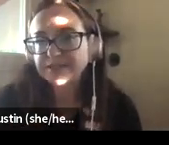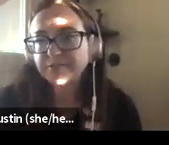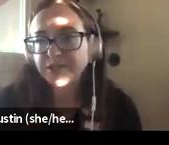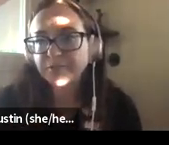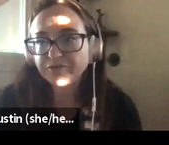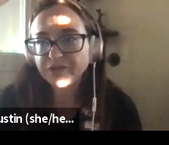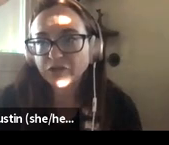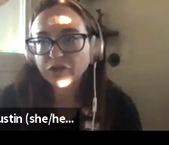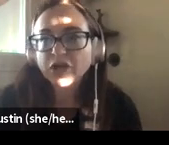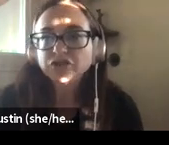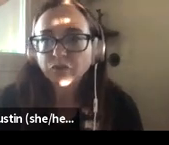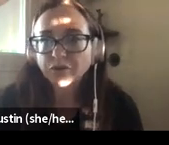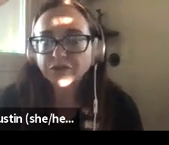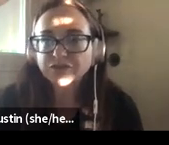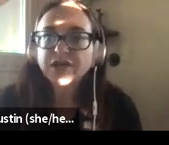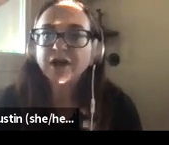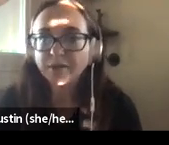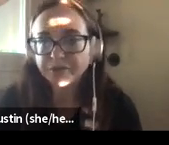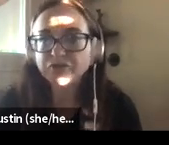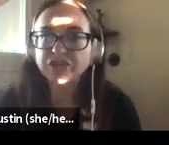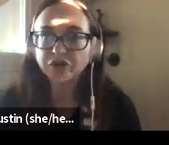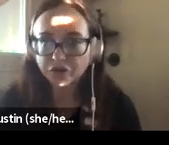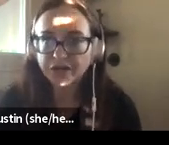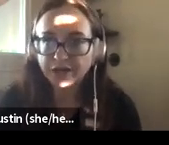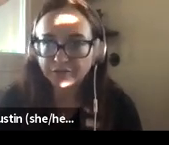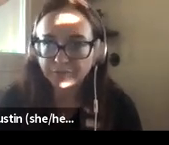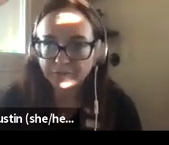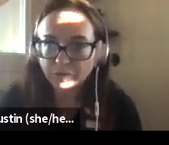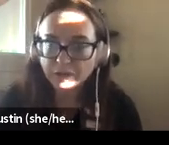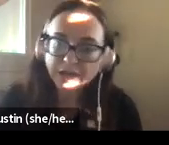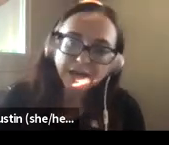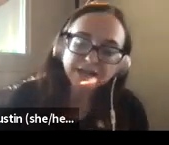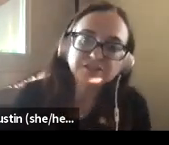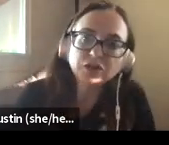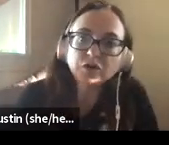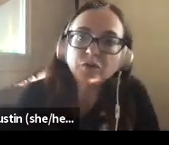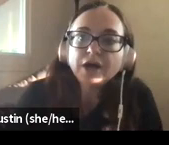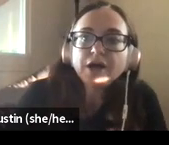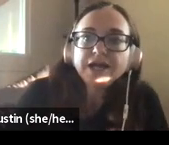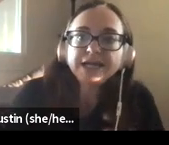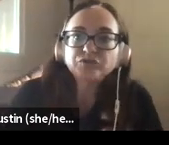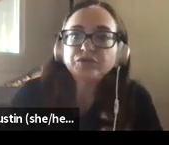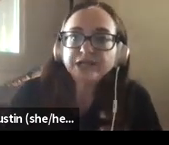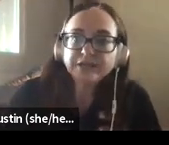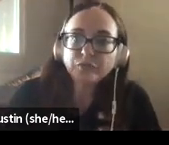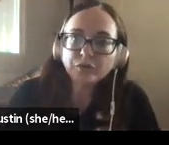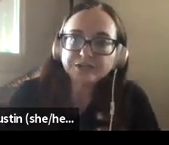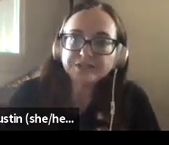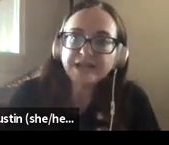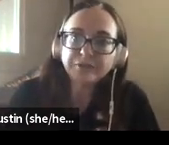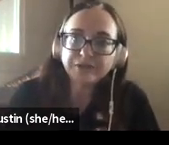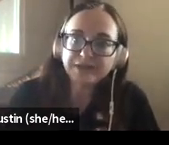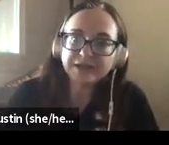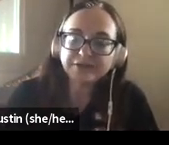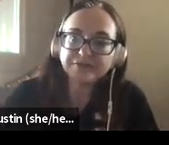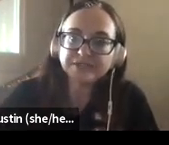entitlement that some people feel towards abusing or hurting other people. And so it's really important